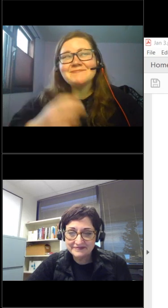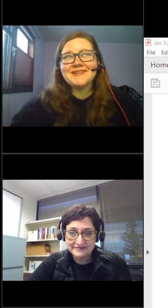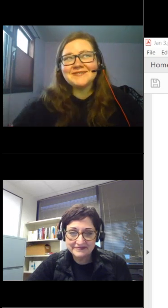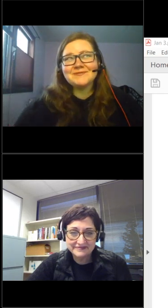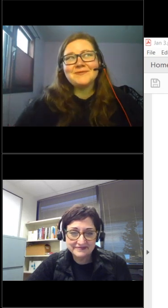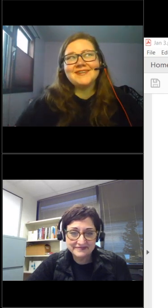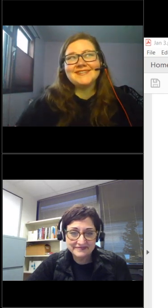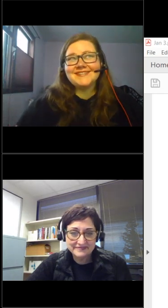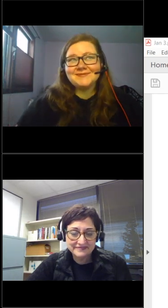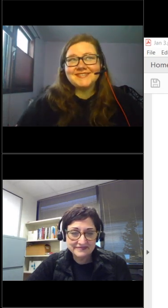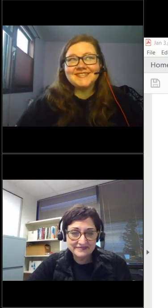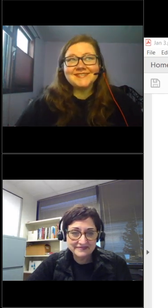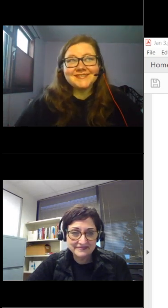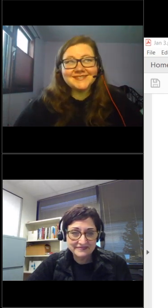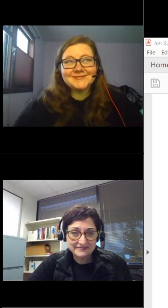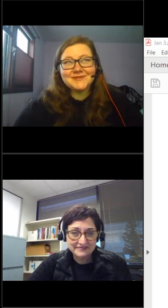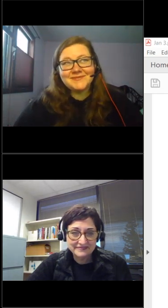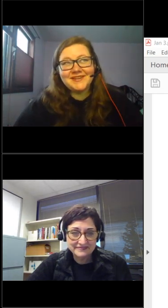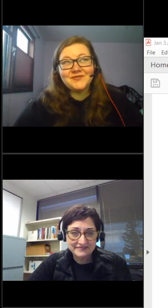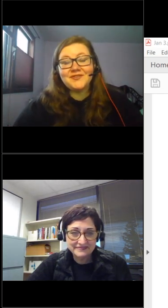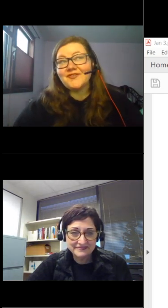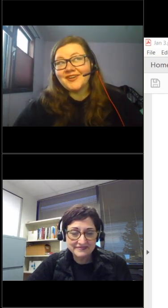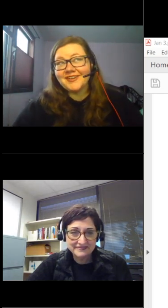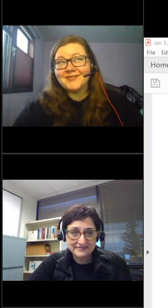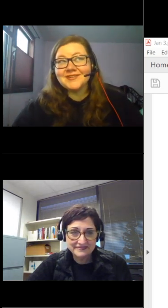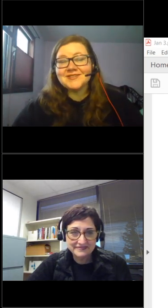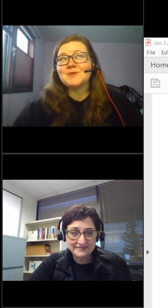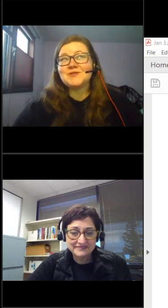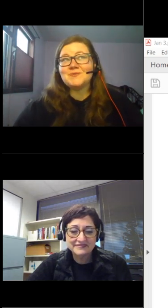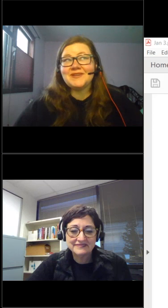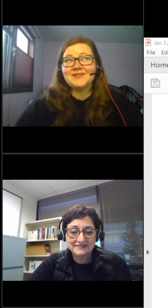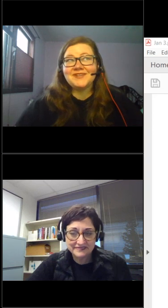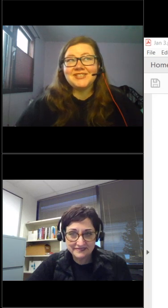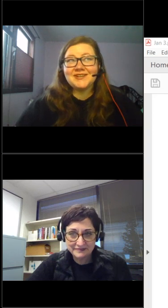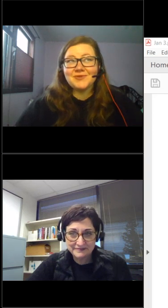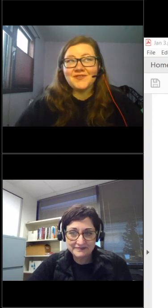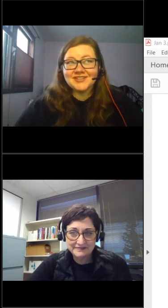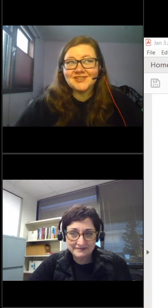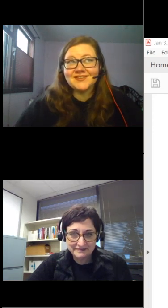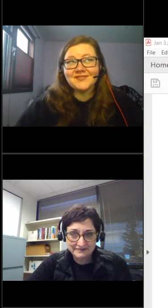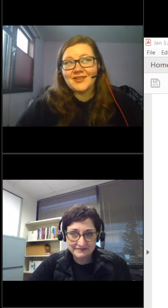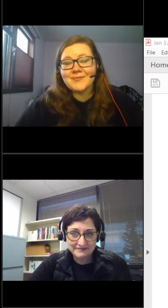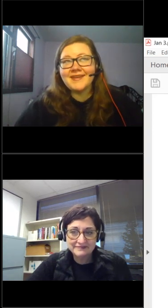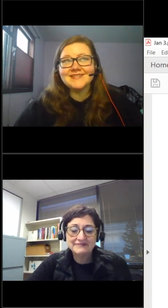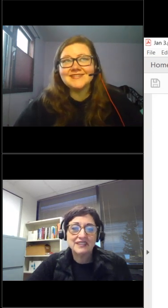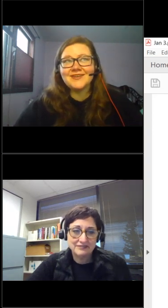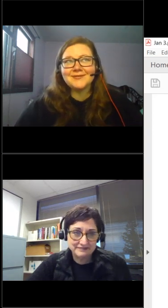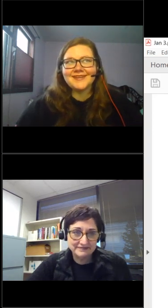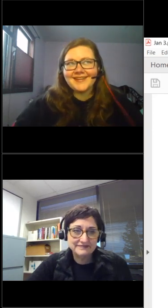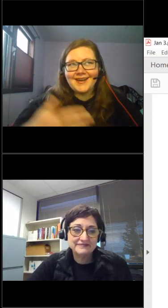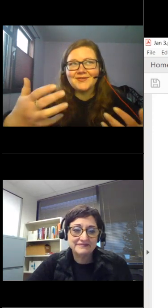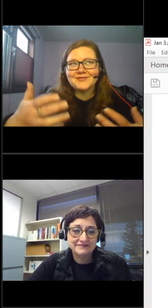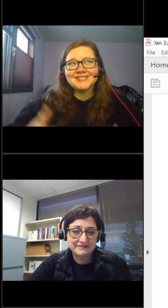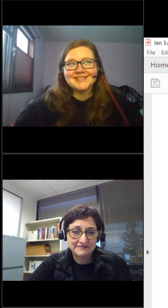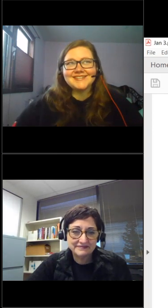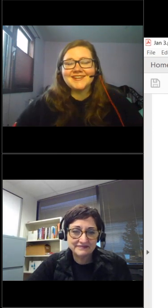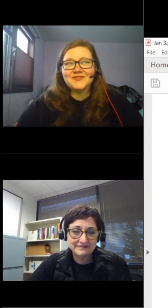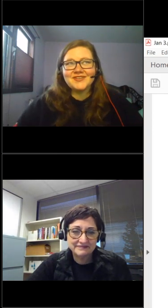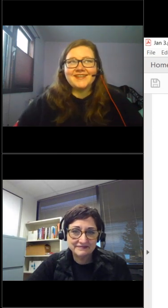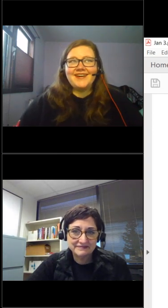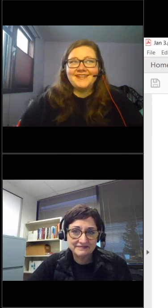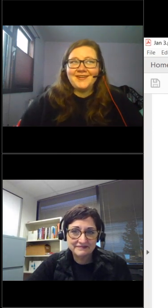tank because we want these materials to be meaningful for you. It's supposed to be enriching professional development. So like how enriching